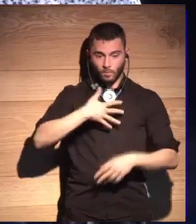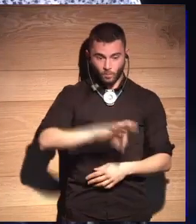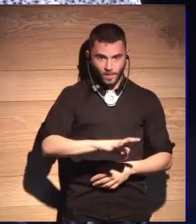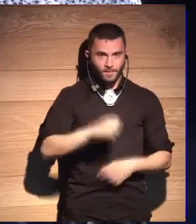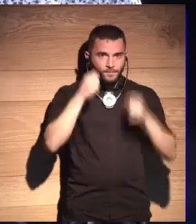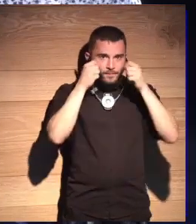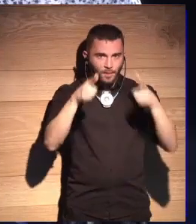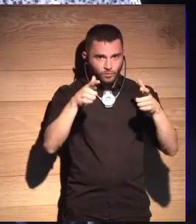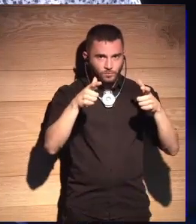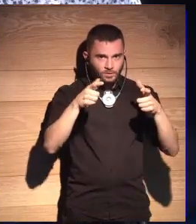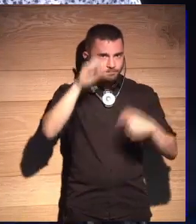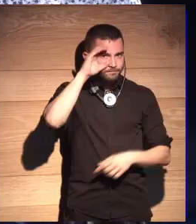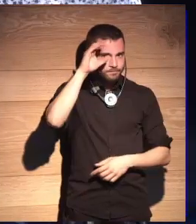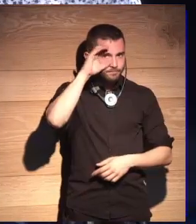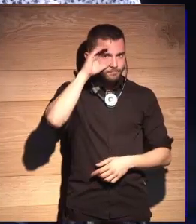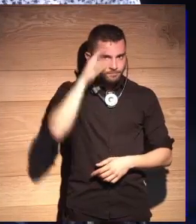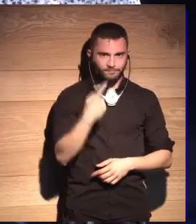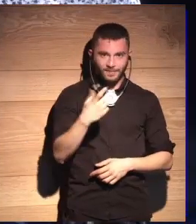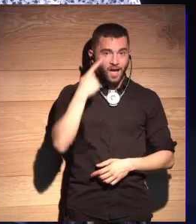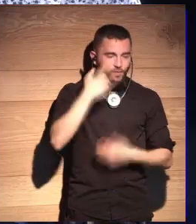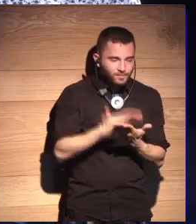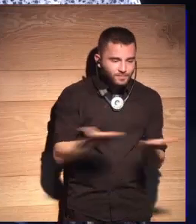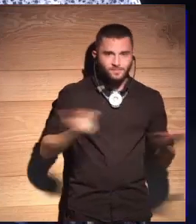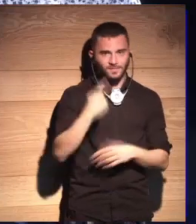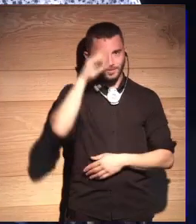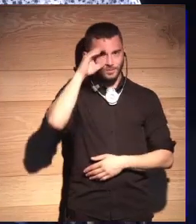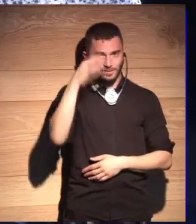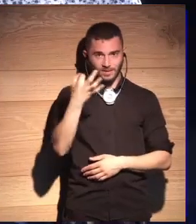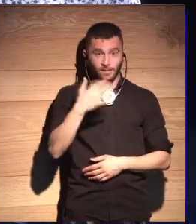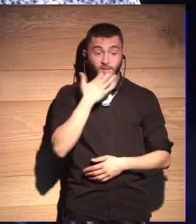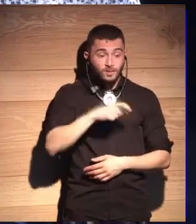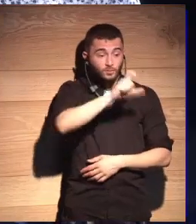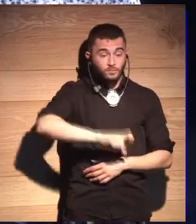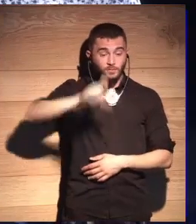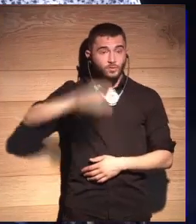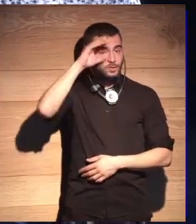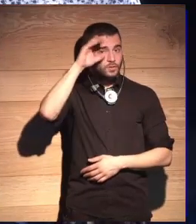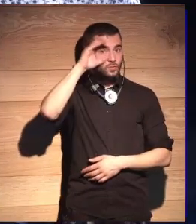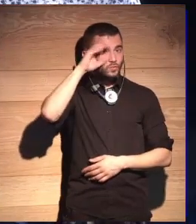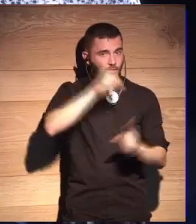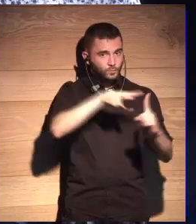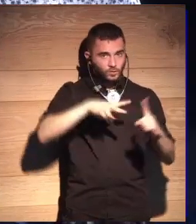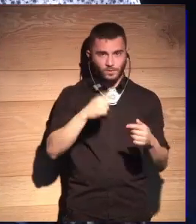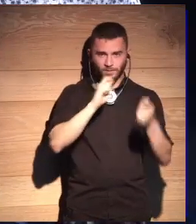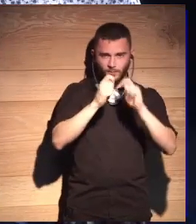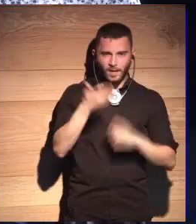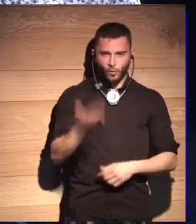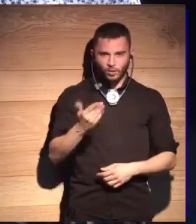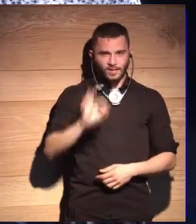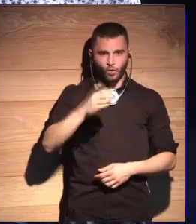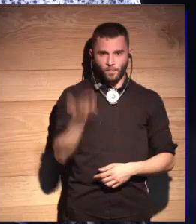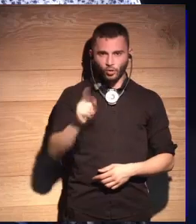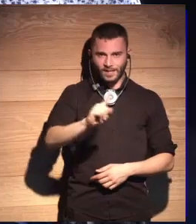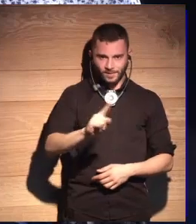media open up and people can answer to our questions, we realize that we need to open up the floor